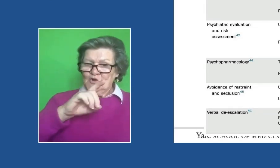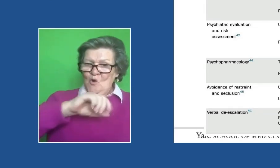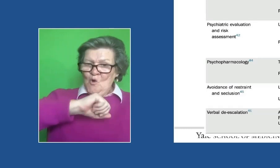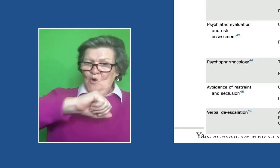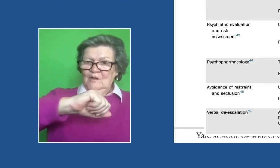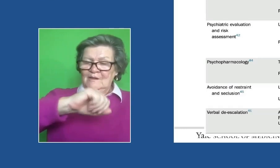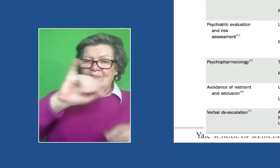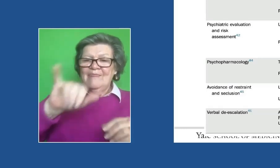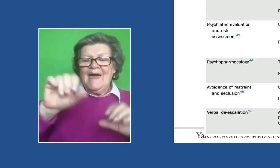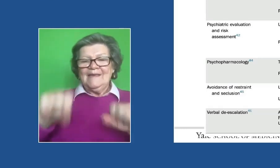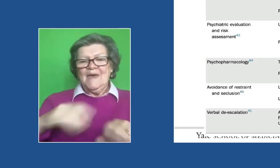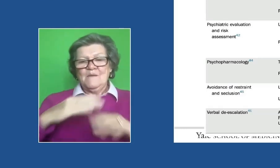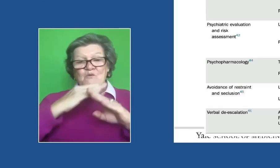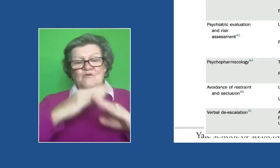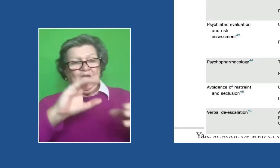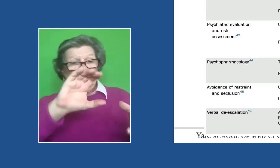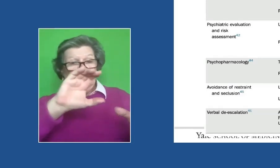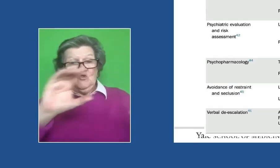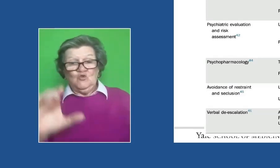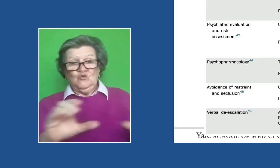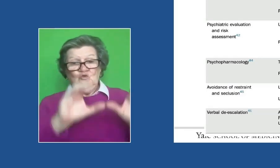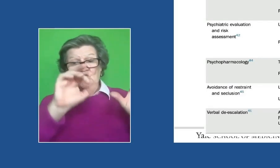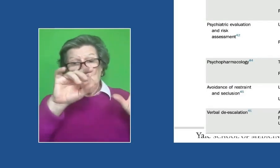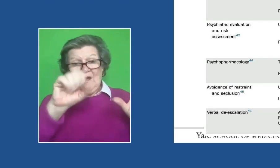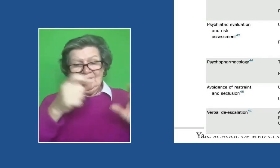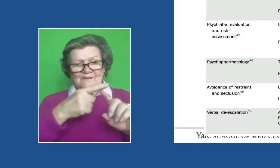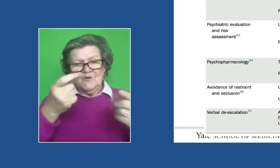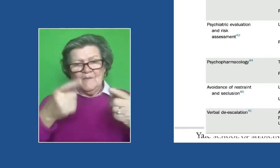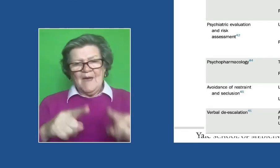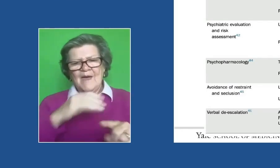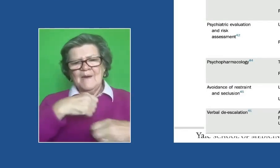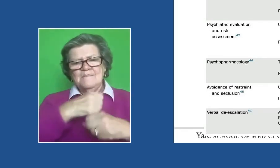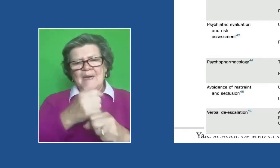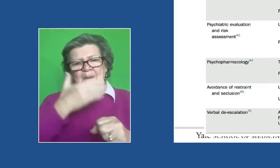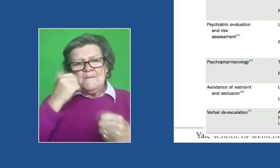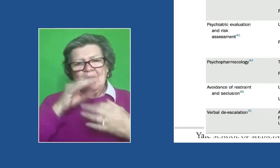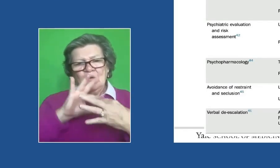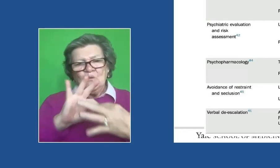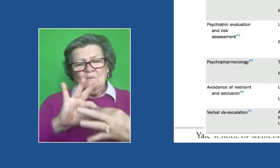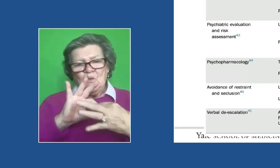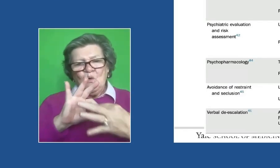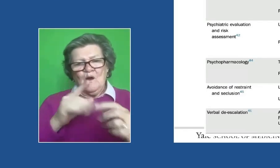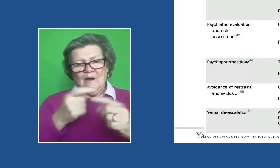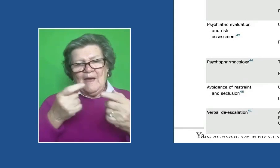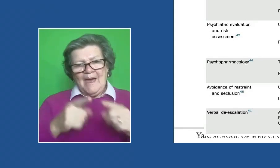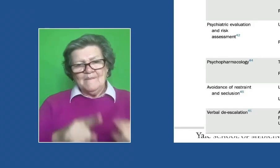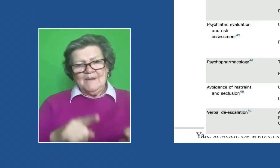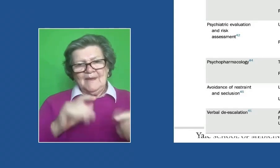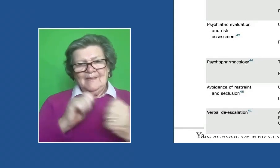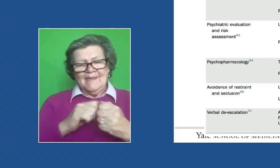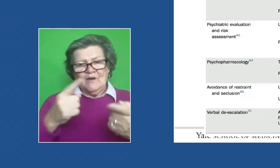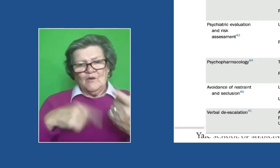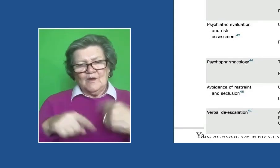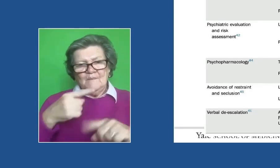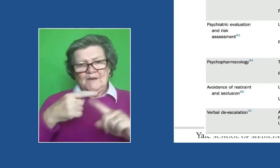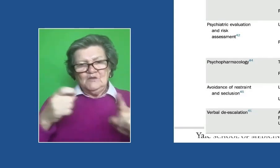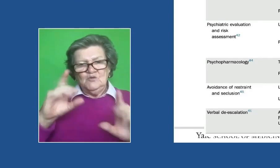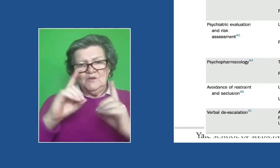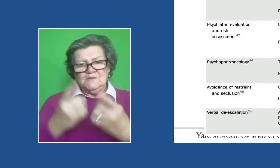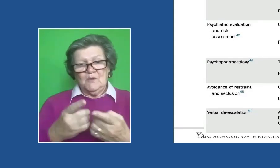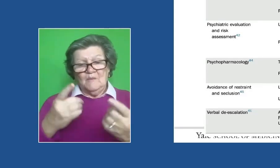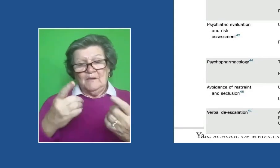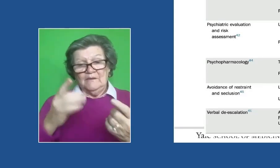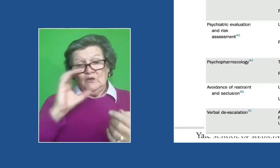prevent crises from happening and create better rapport between individuals that are coming to the emergency department seeking care and